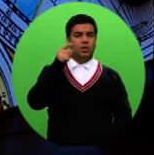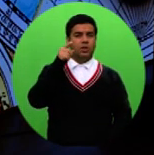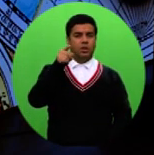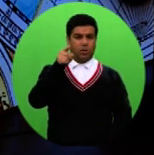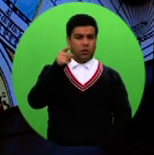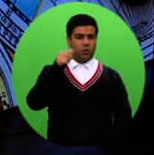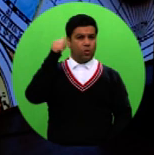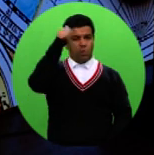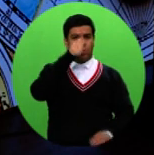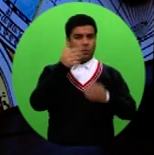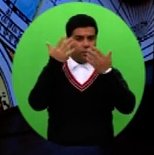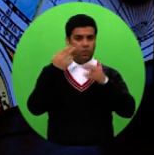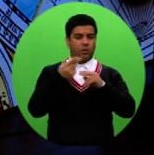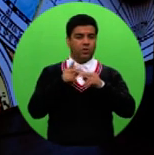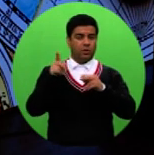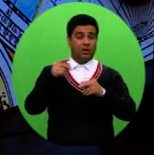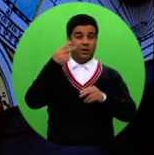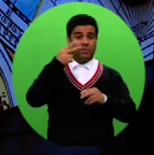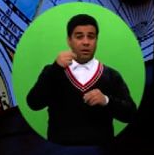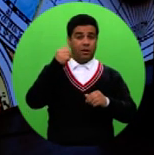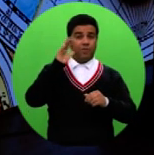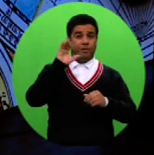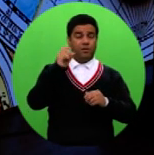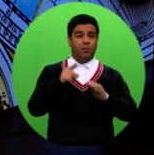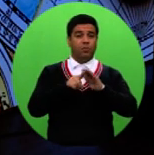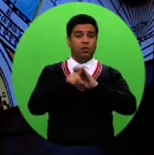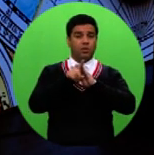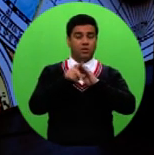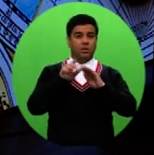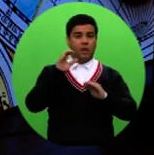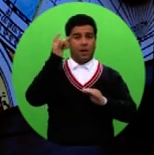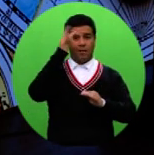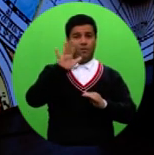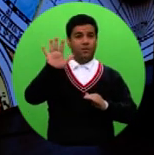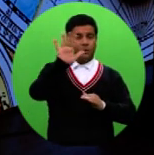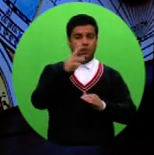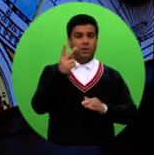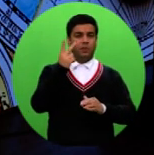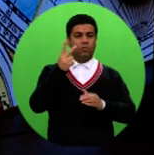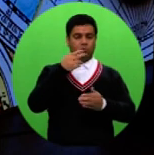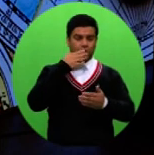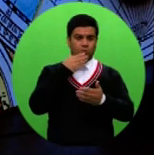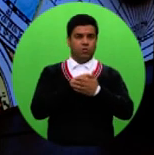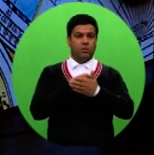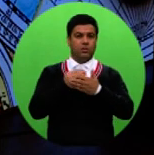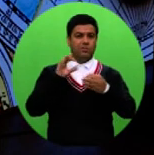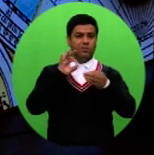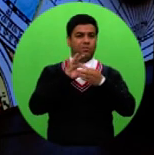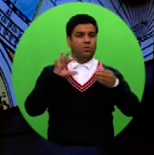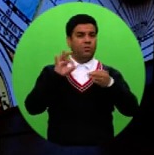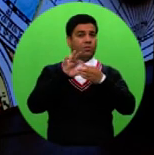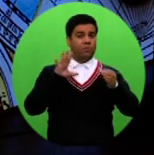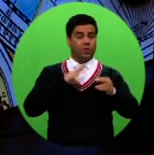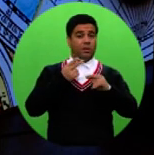bo'lgan davlat. 20-asr boshlarida Afrikada yagona 2 davlat, mustaqil davlat bo'lgan.